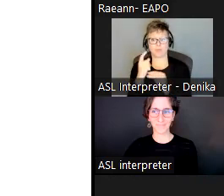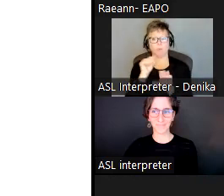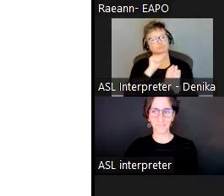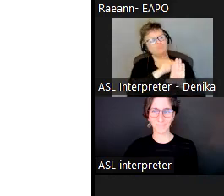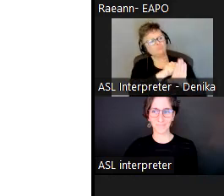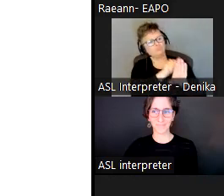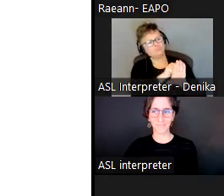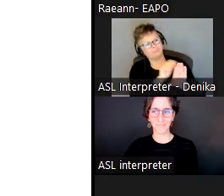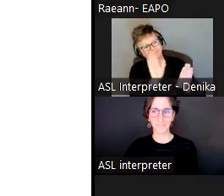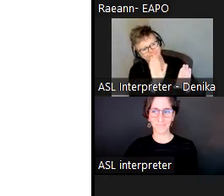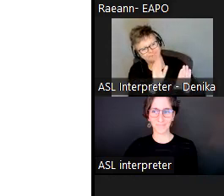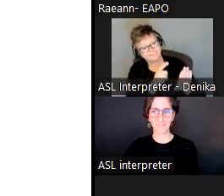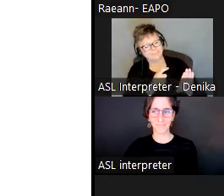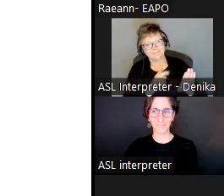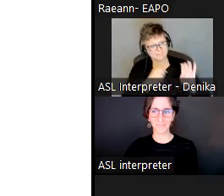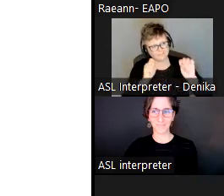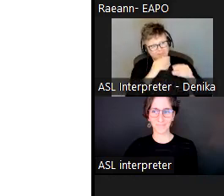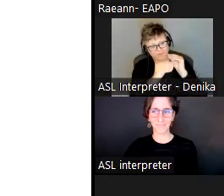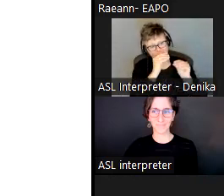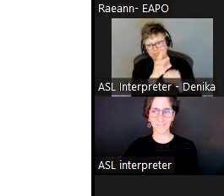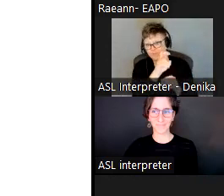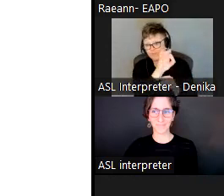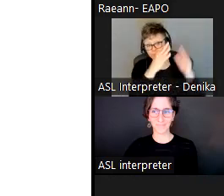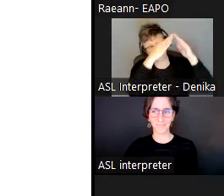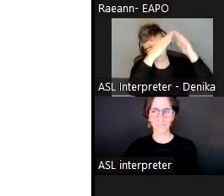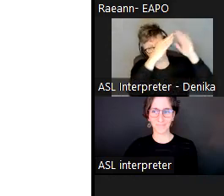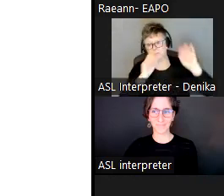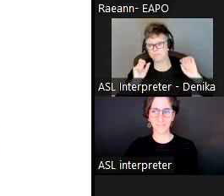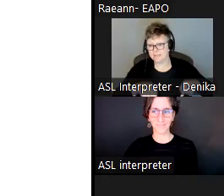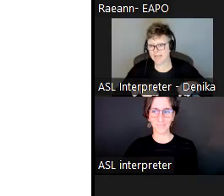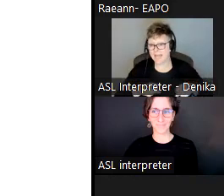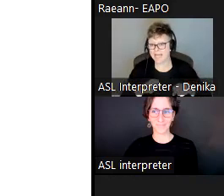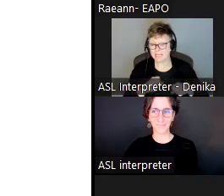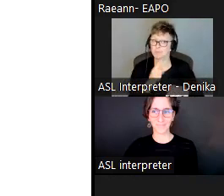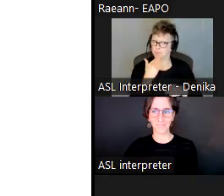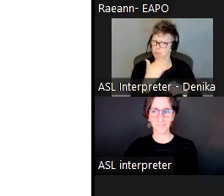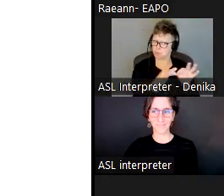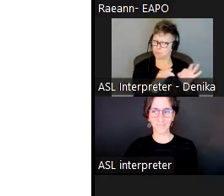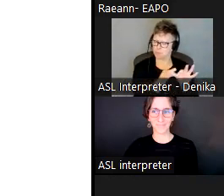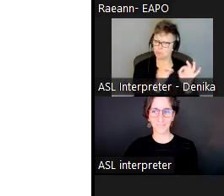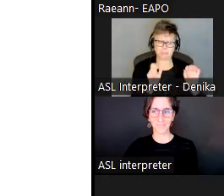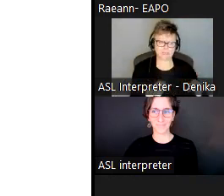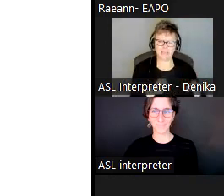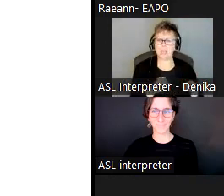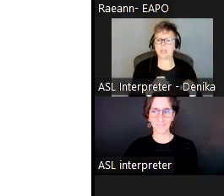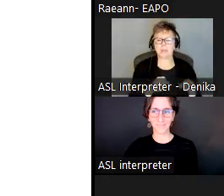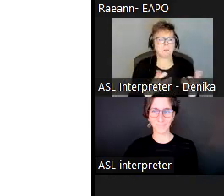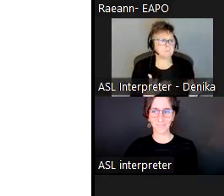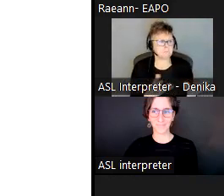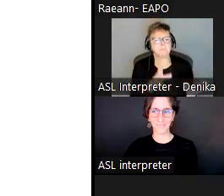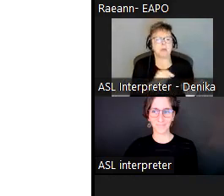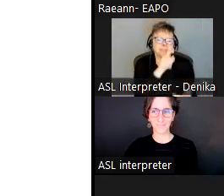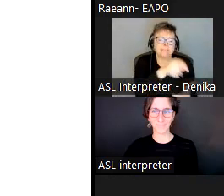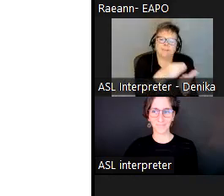that they'll redo your roof for a lower cost because they're in the area, but they need a